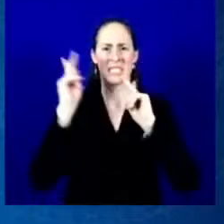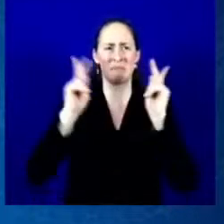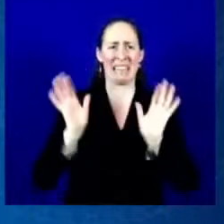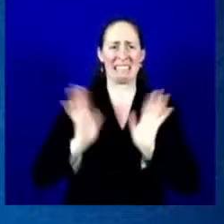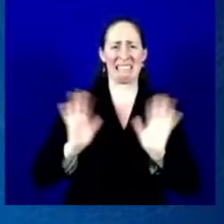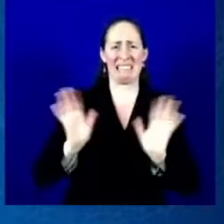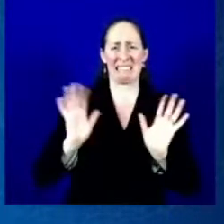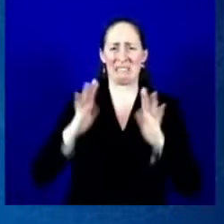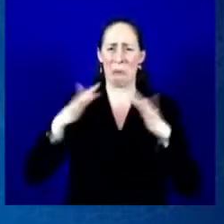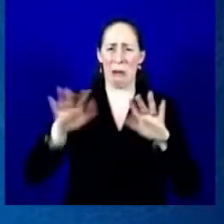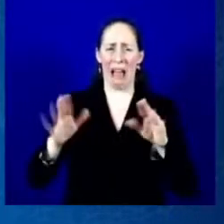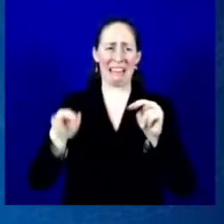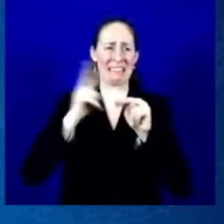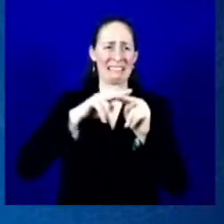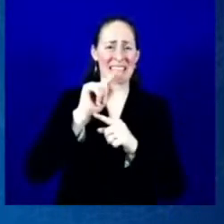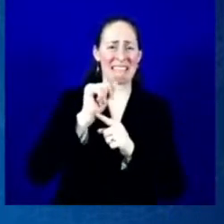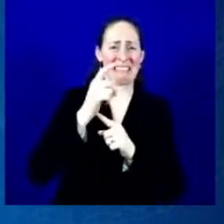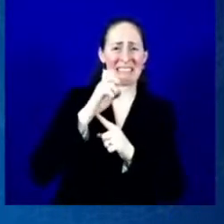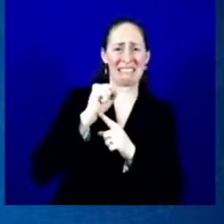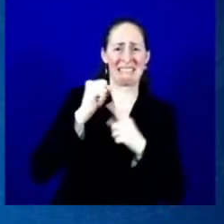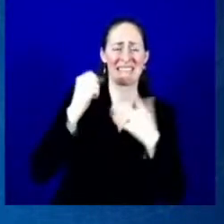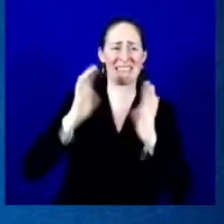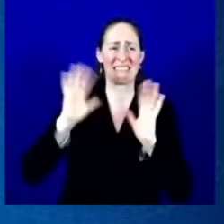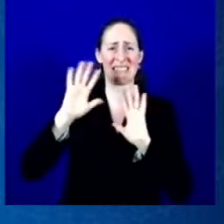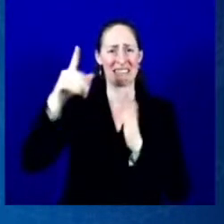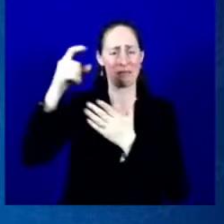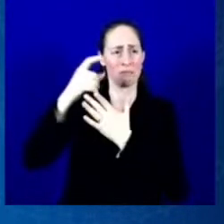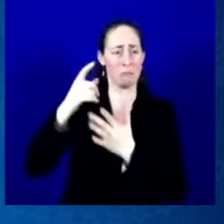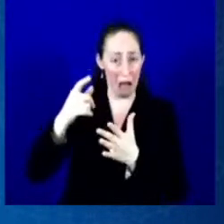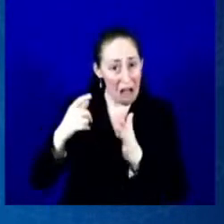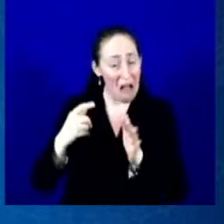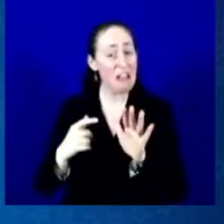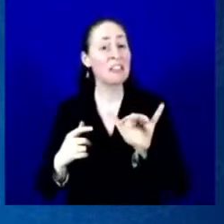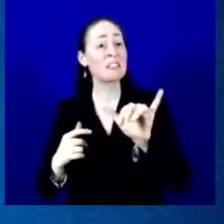America, ask them whose taxes you want to raise.